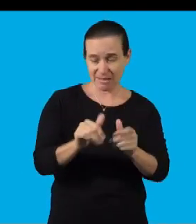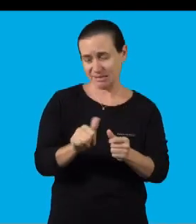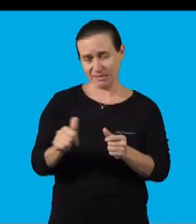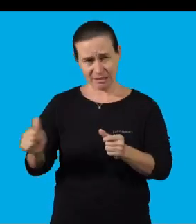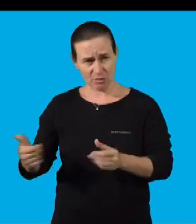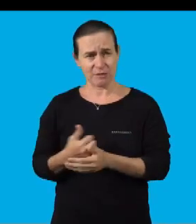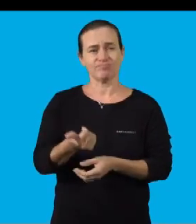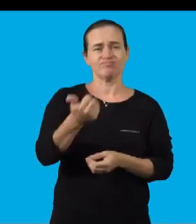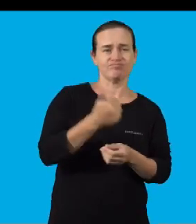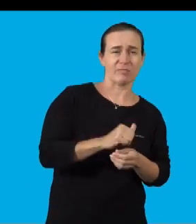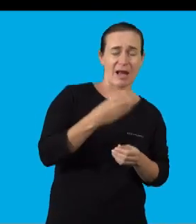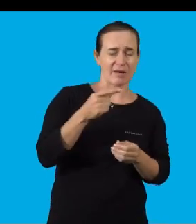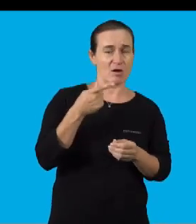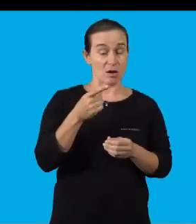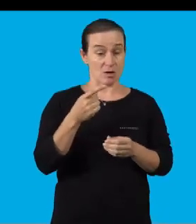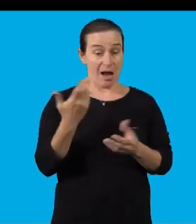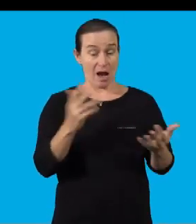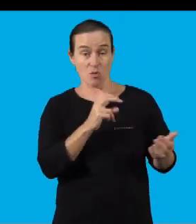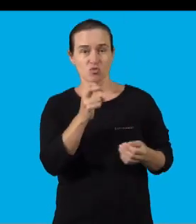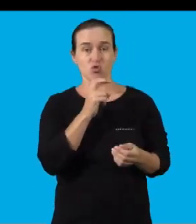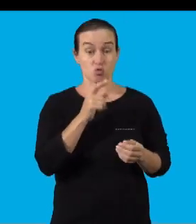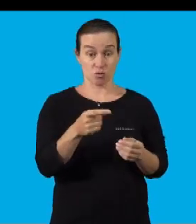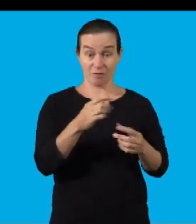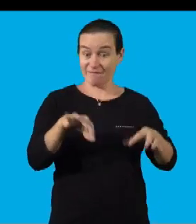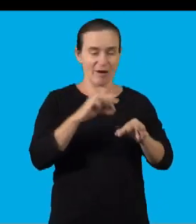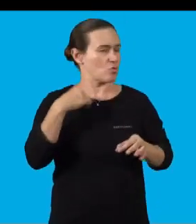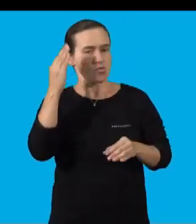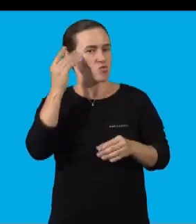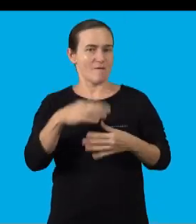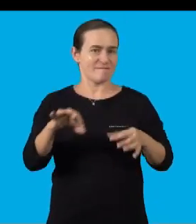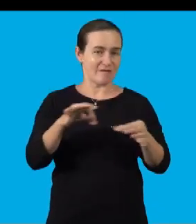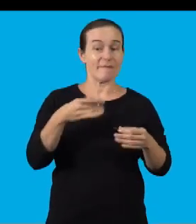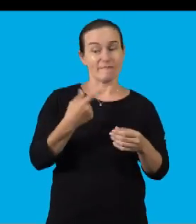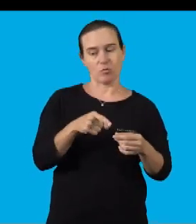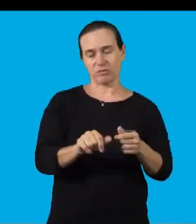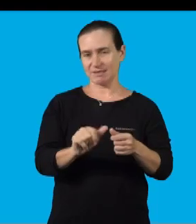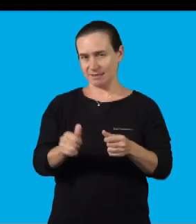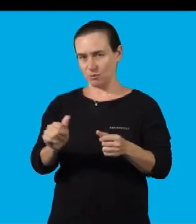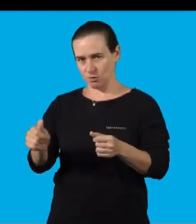sequences, and also working with unknown values in sequences.